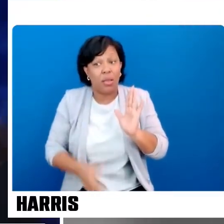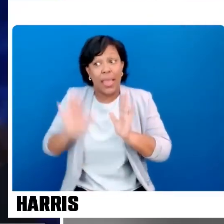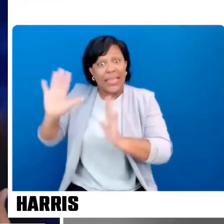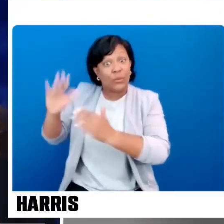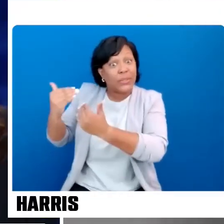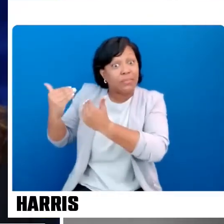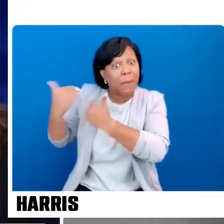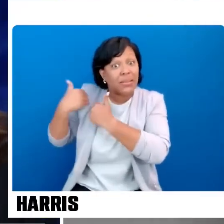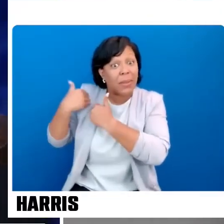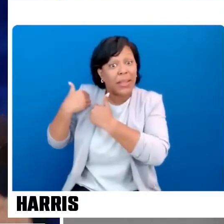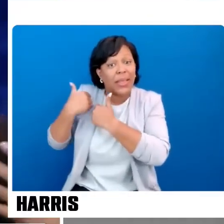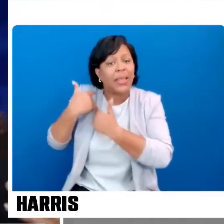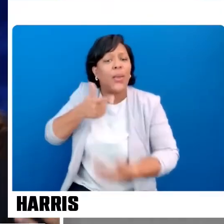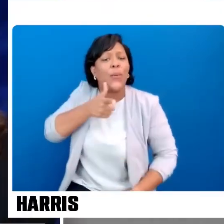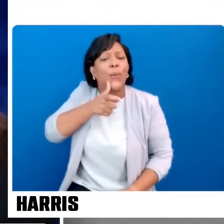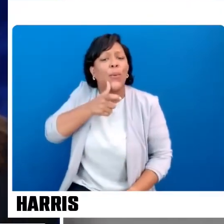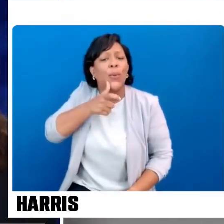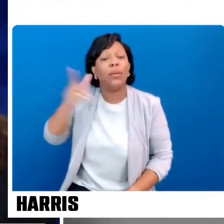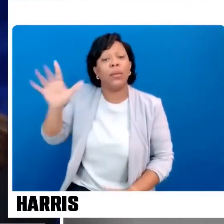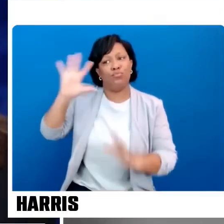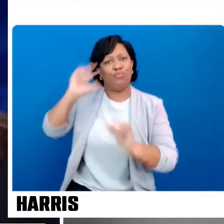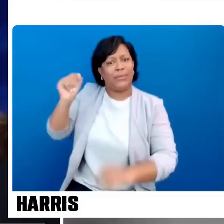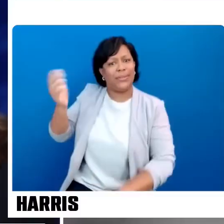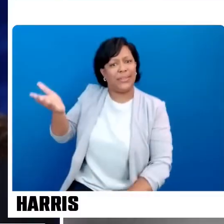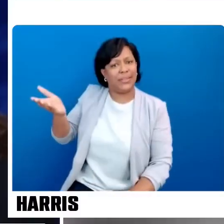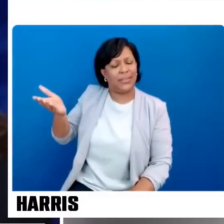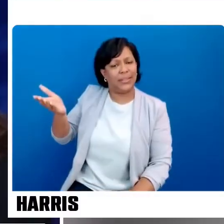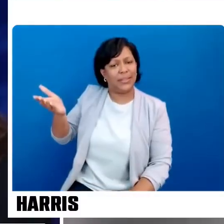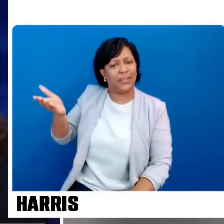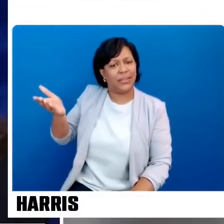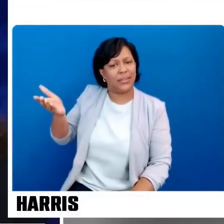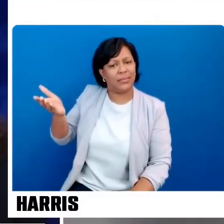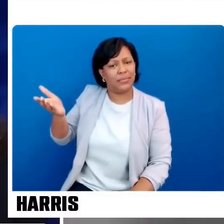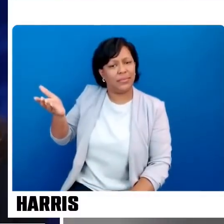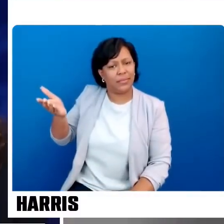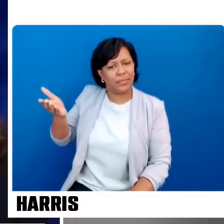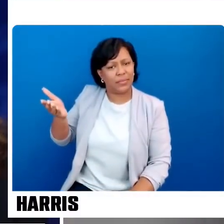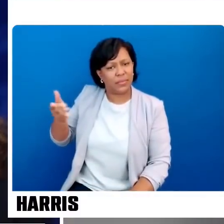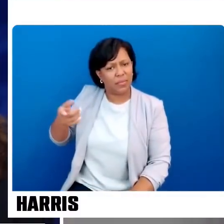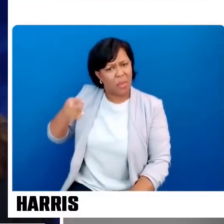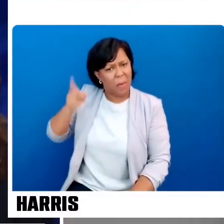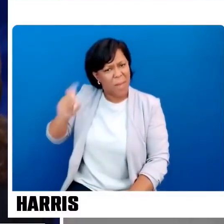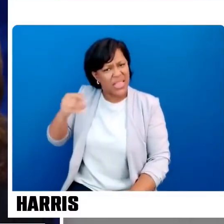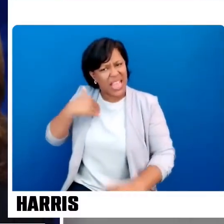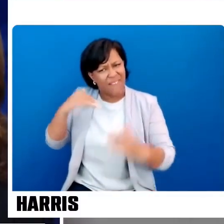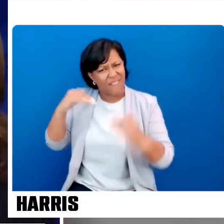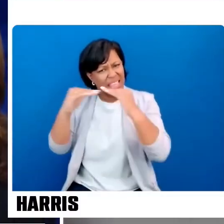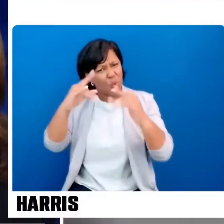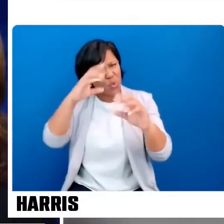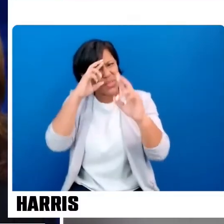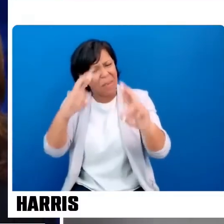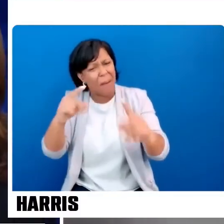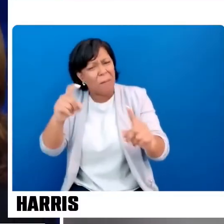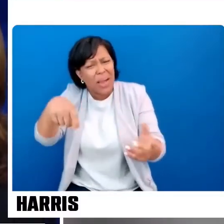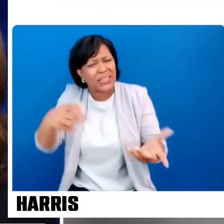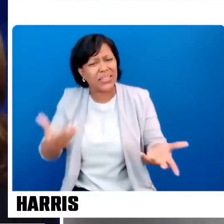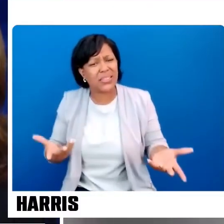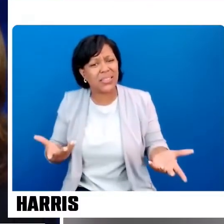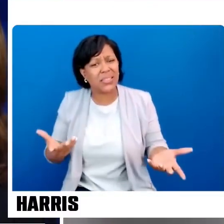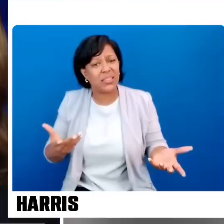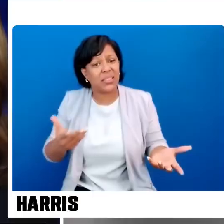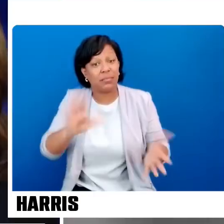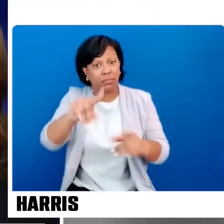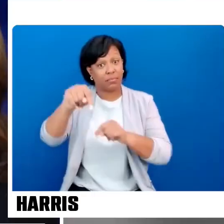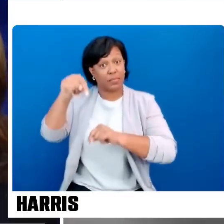be commander-in-chief with a level of respect. And this gets back to the point of how he has consistently disparaged and